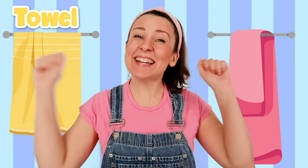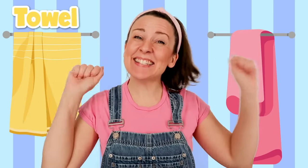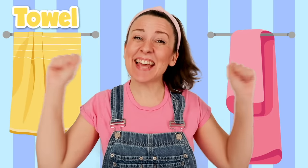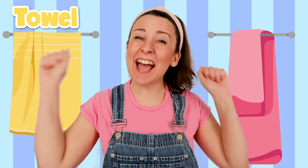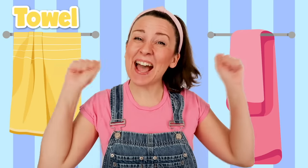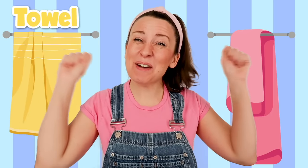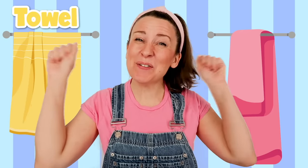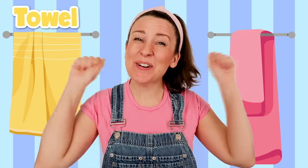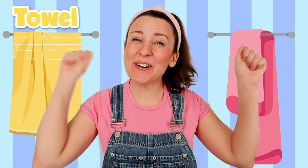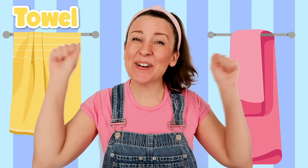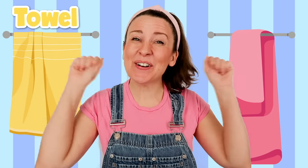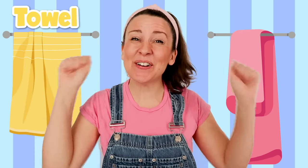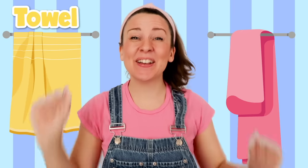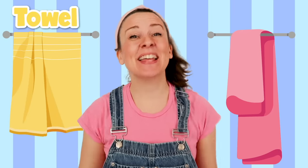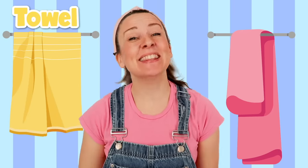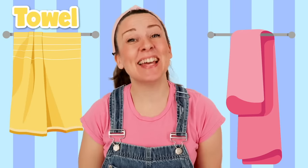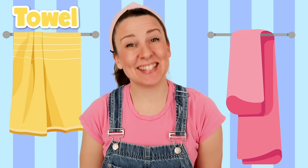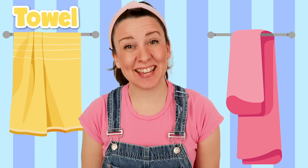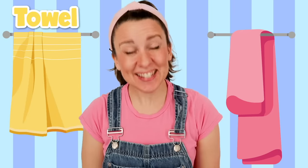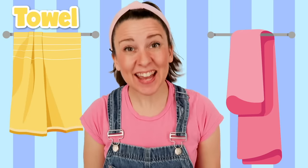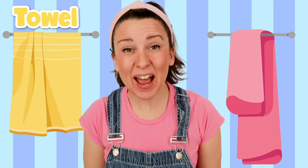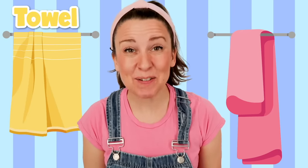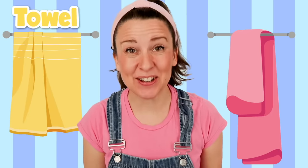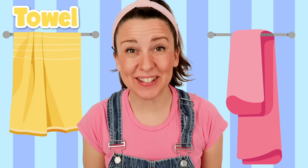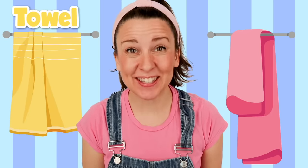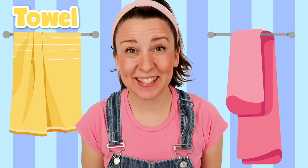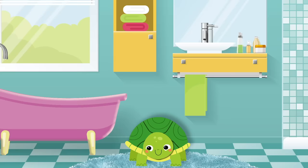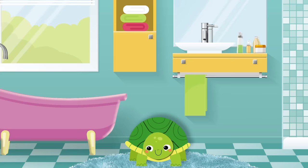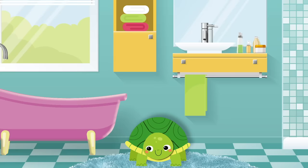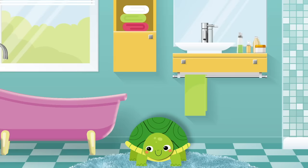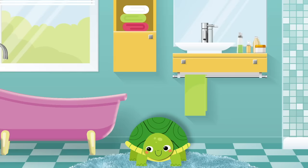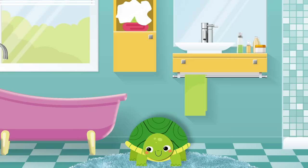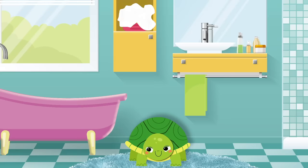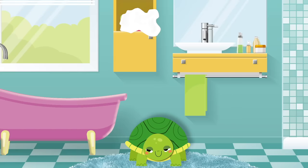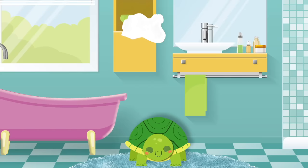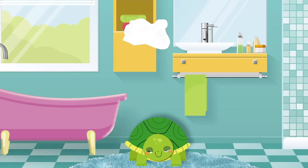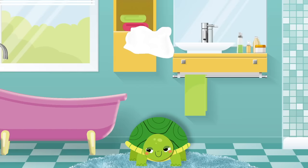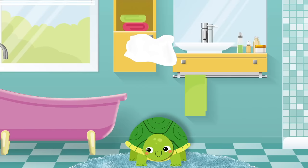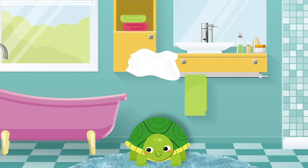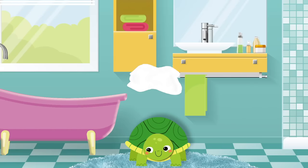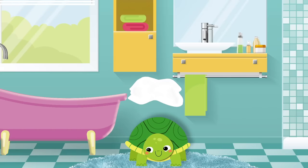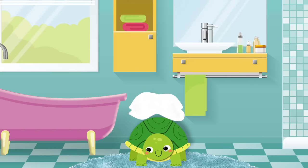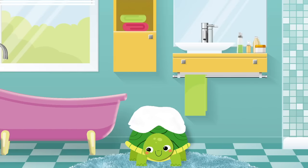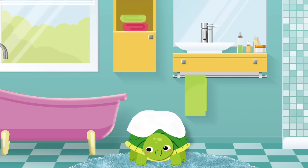Yeah, a towel. Let's get a towel.